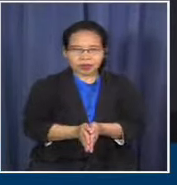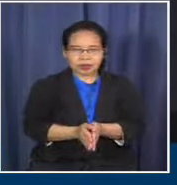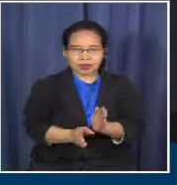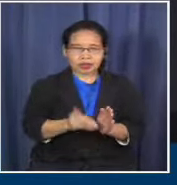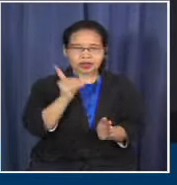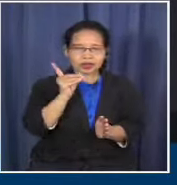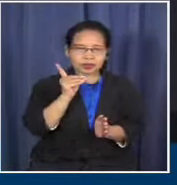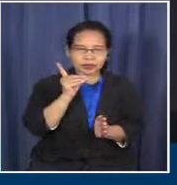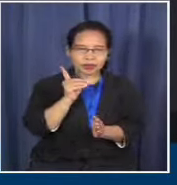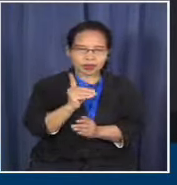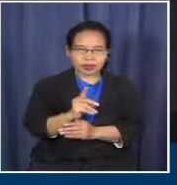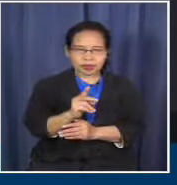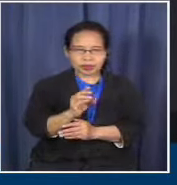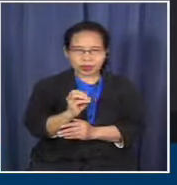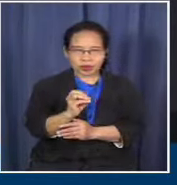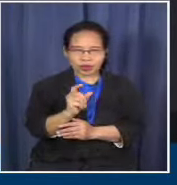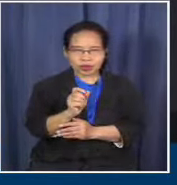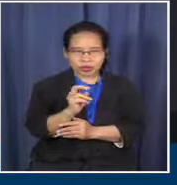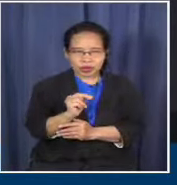Na-discovery po ang oxygen